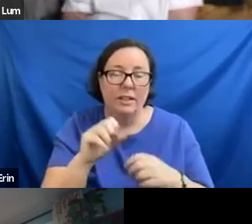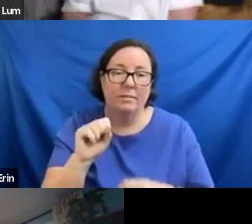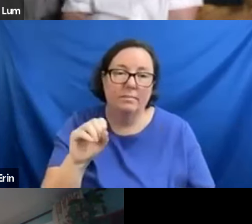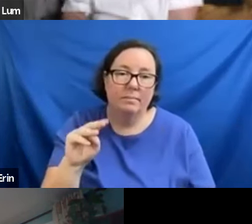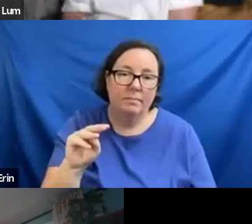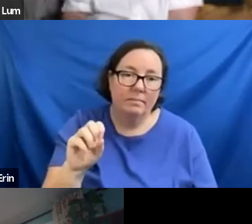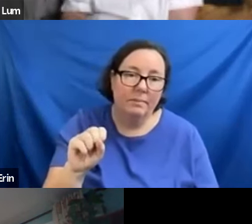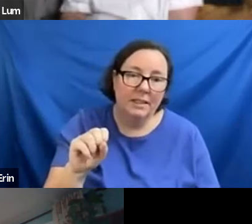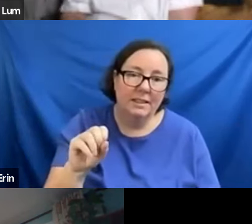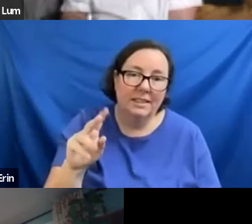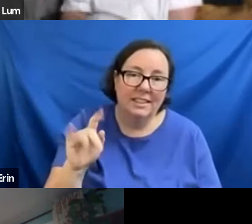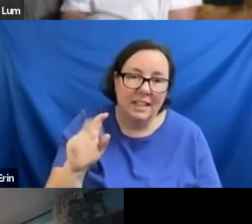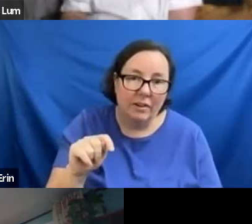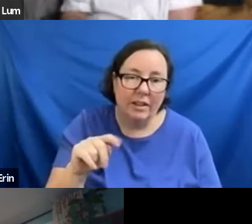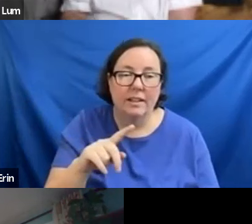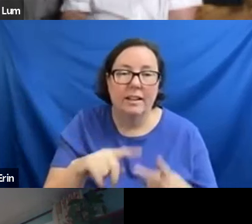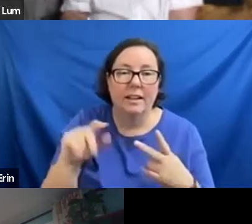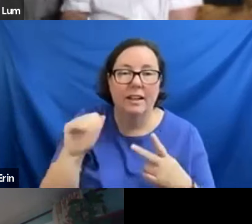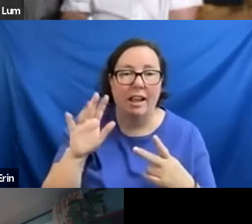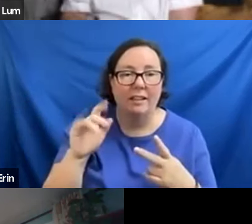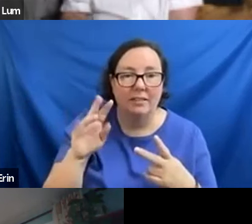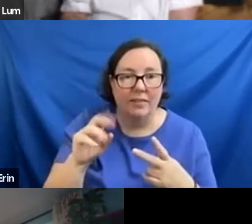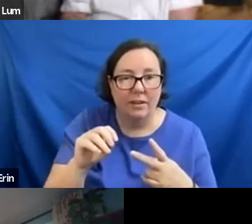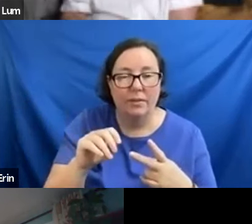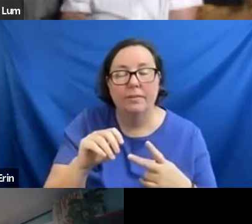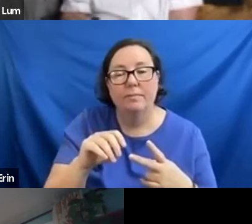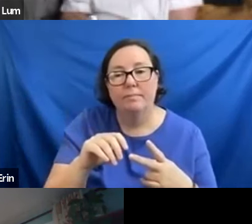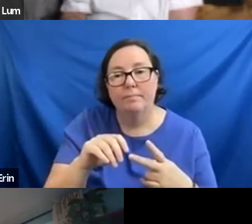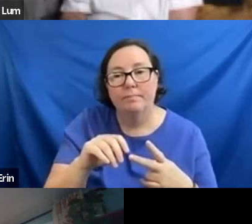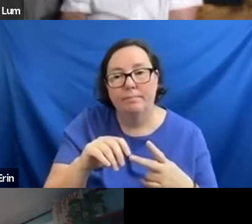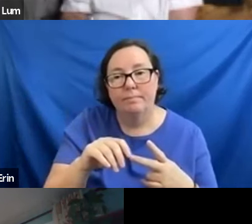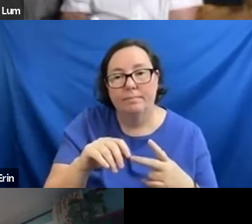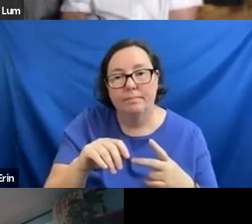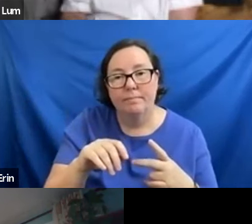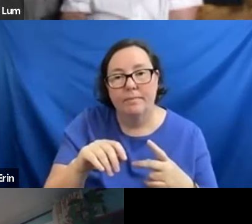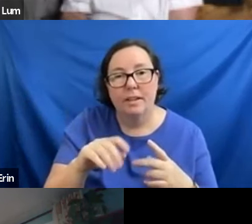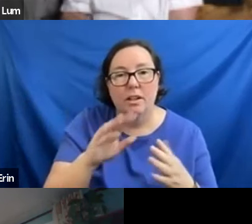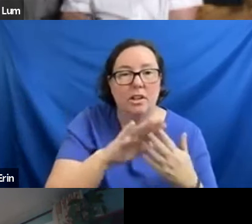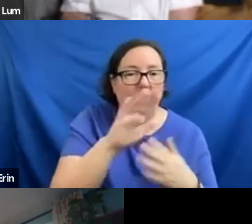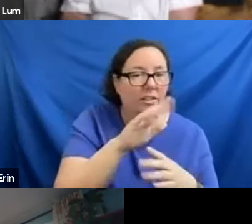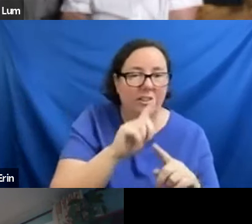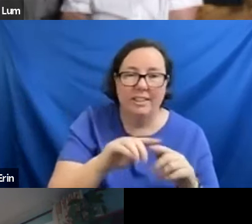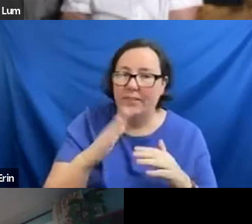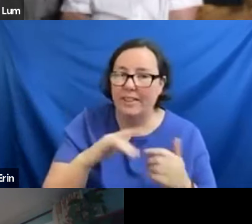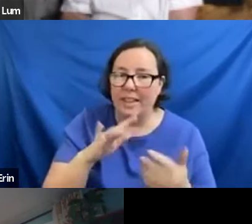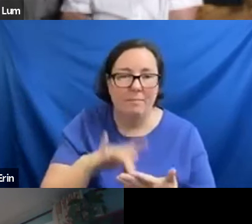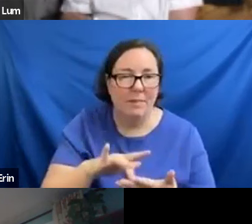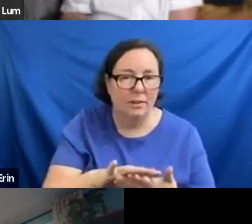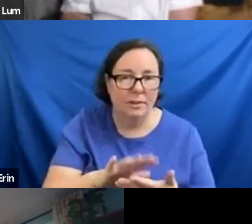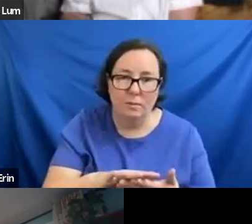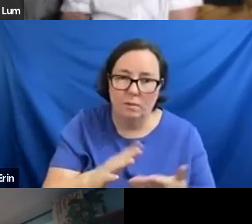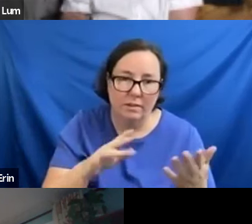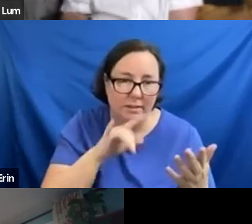Ms. Azevedo. College application is totally different from middle school application. College application uses a